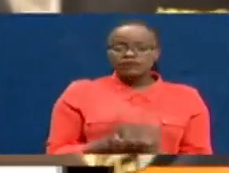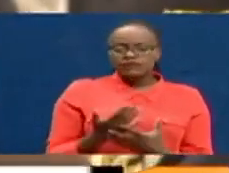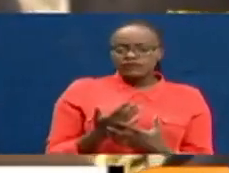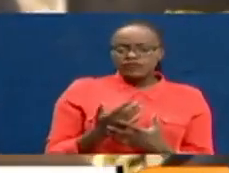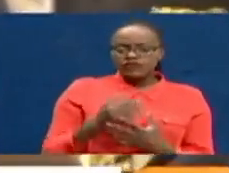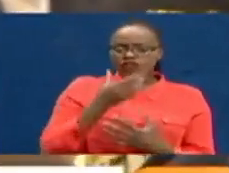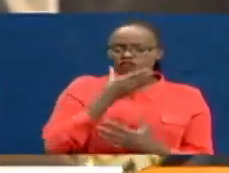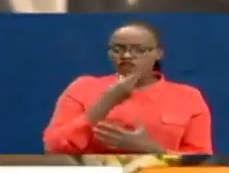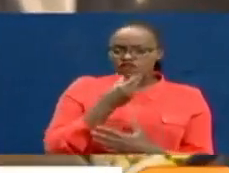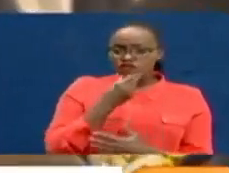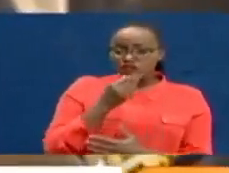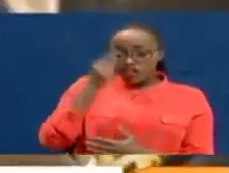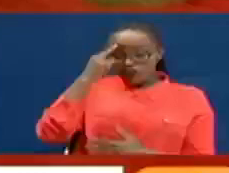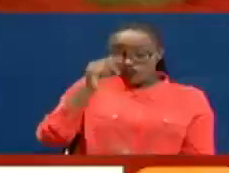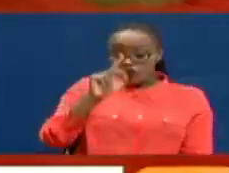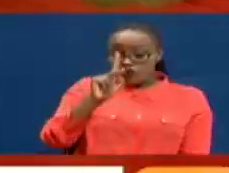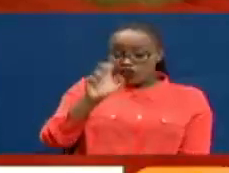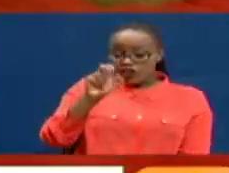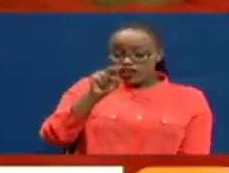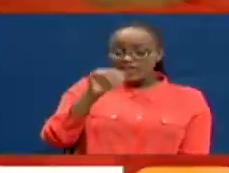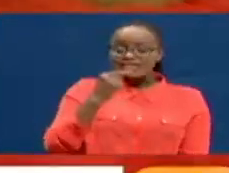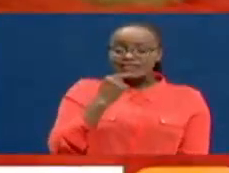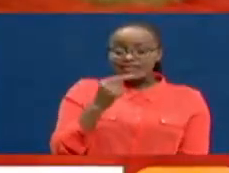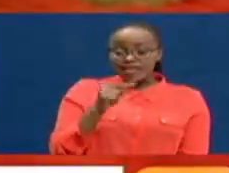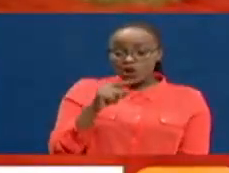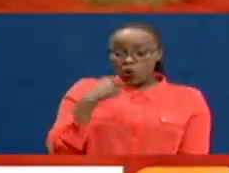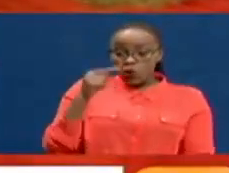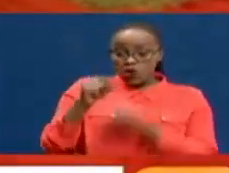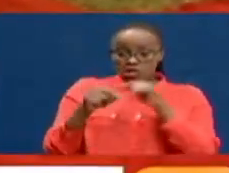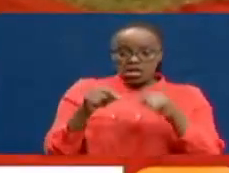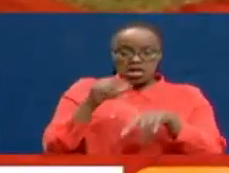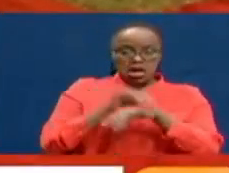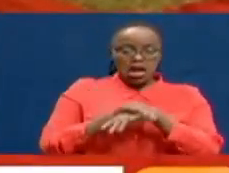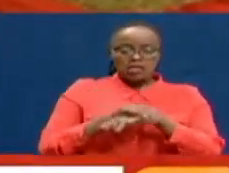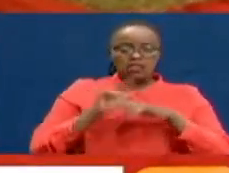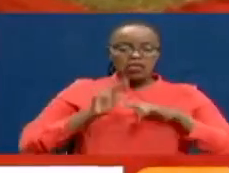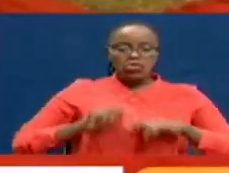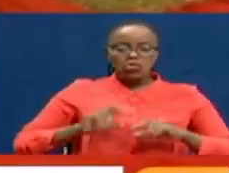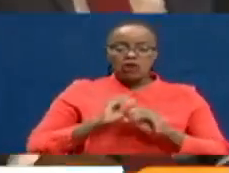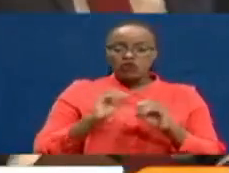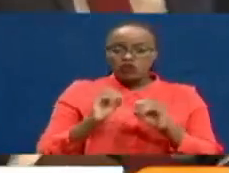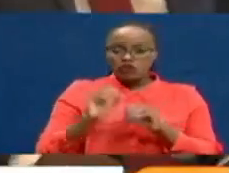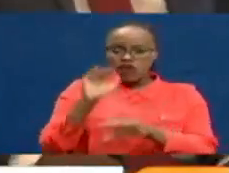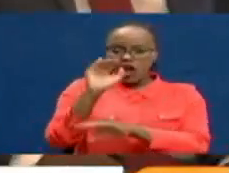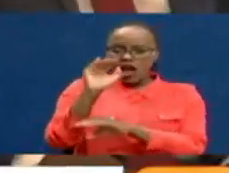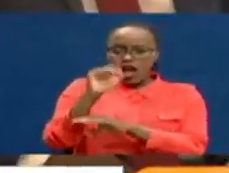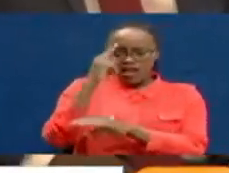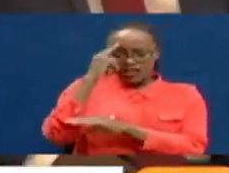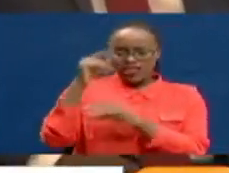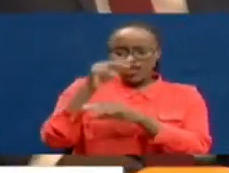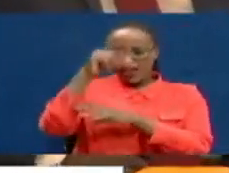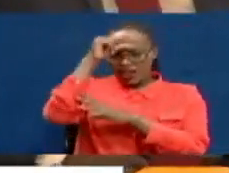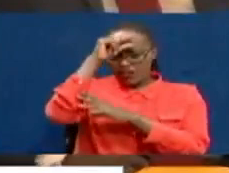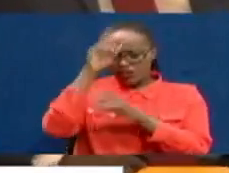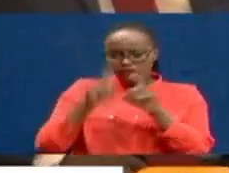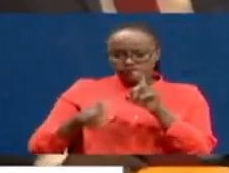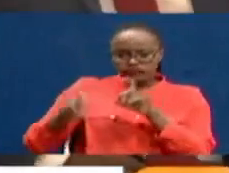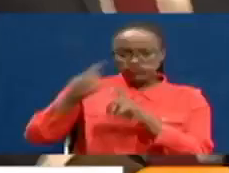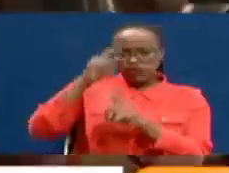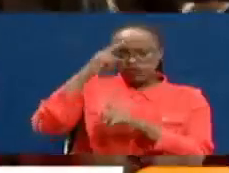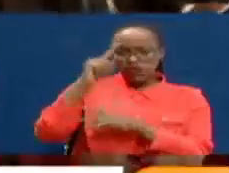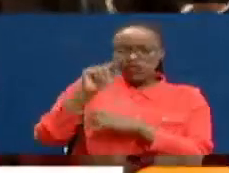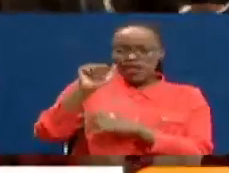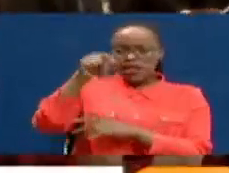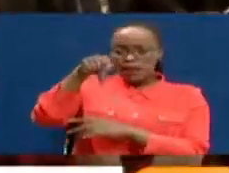grieving father, John Chesang, saying his son's killers will not find rest. Chesang's father called on the government to raise the salaries of the